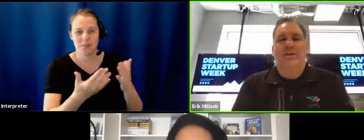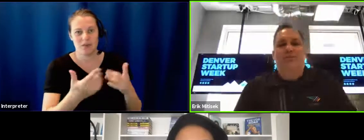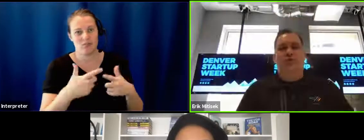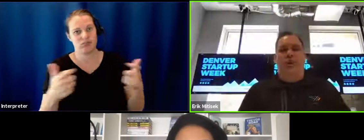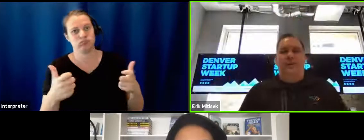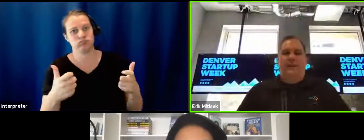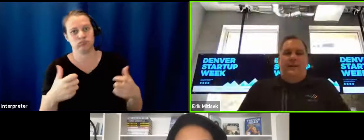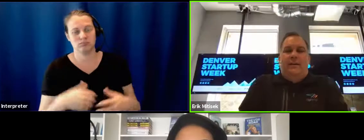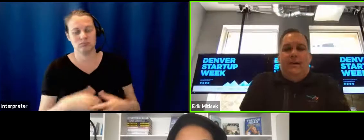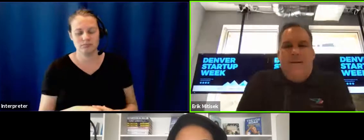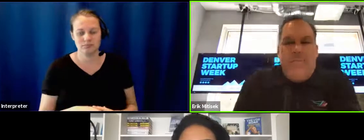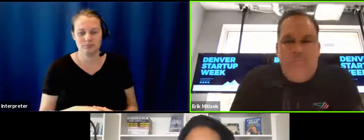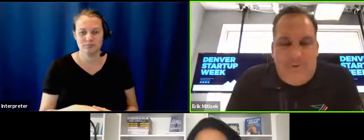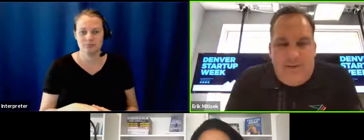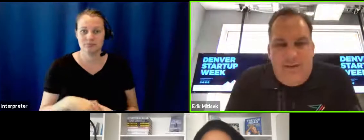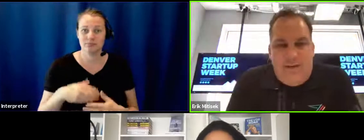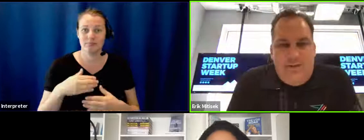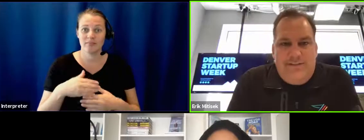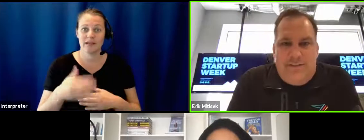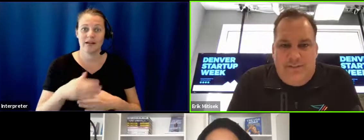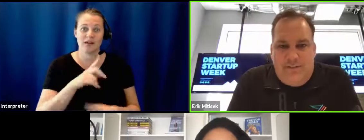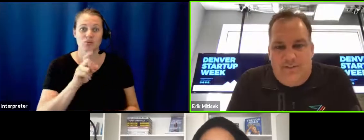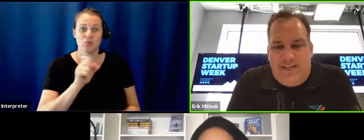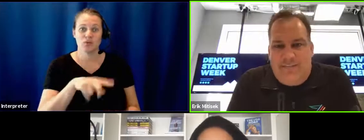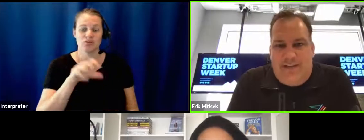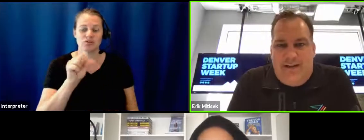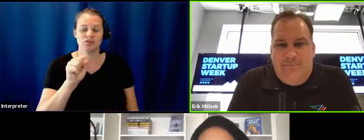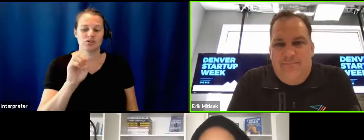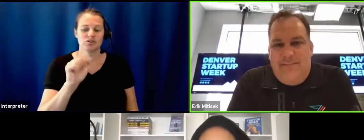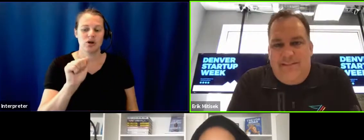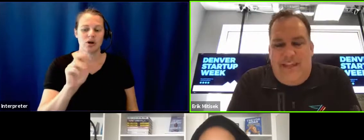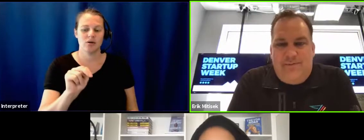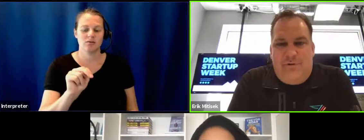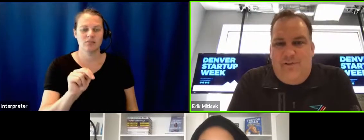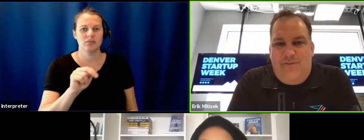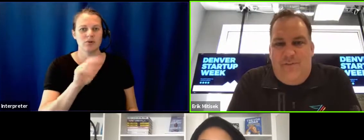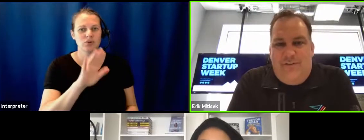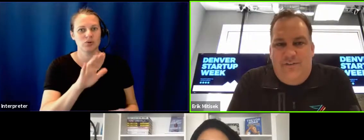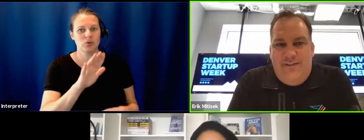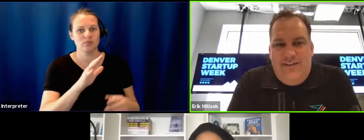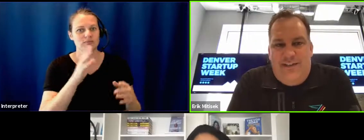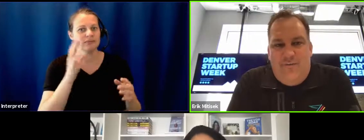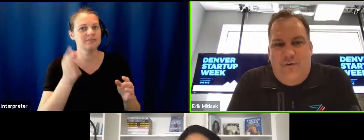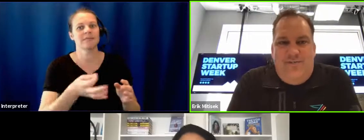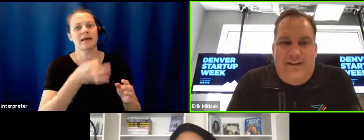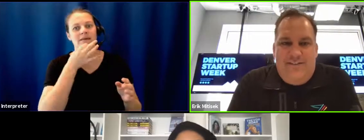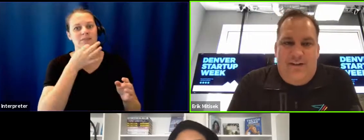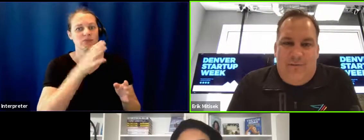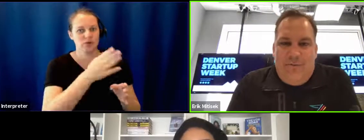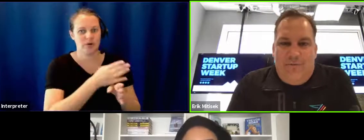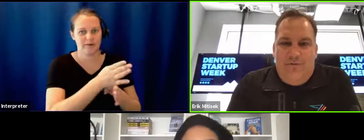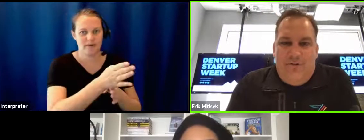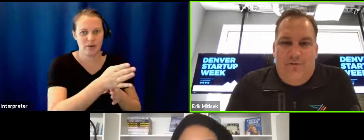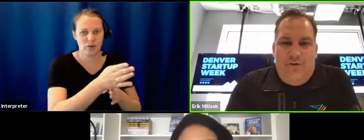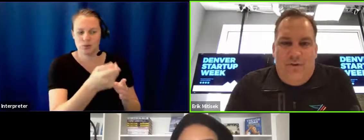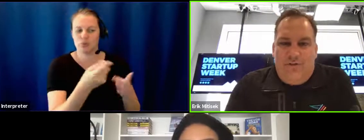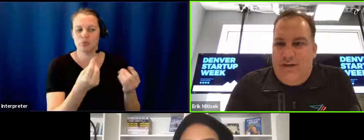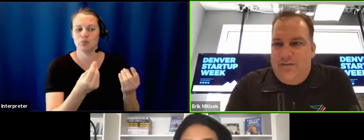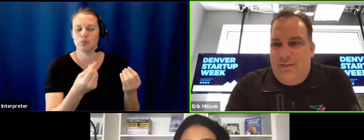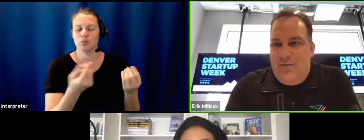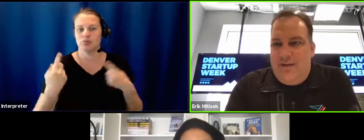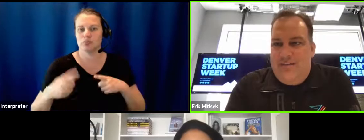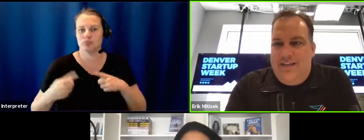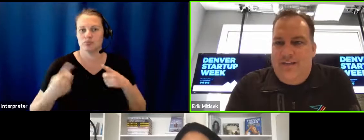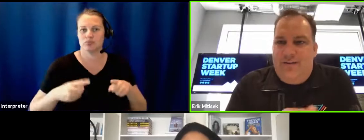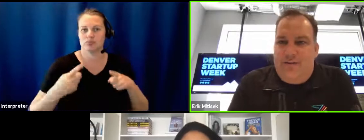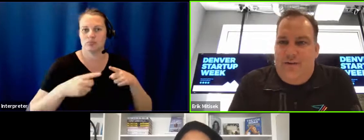Next question comes from Sean. You know, what steps did you take to become this expert in your field? And what advice do you have for people who don't know what